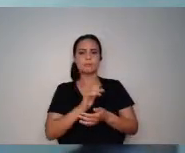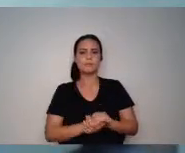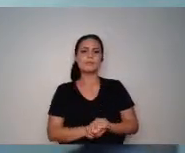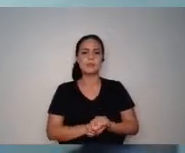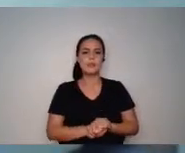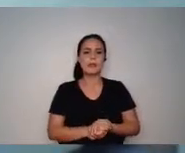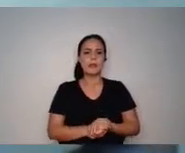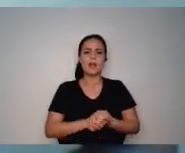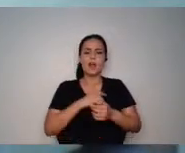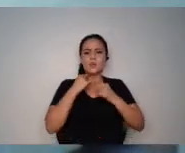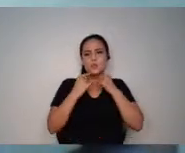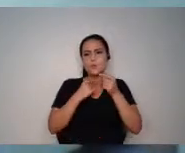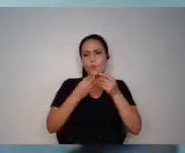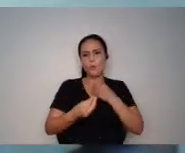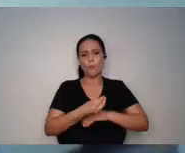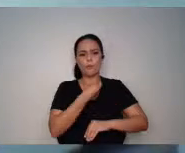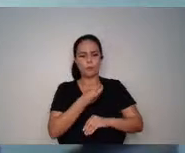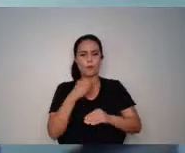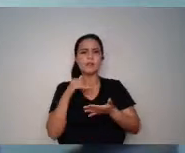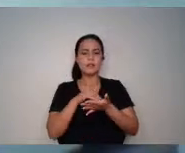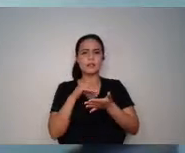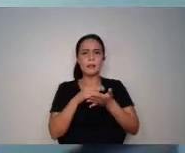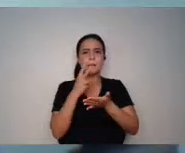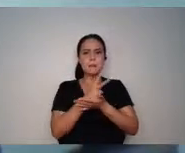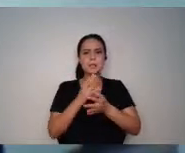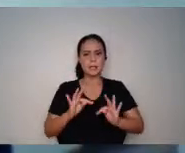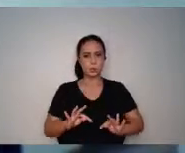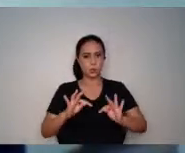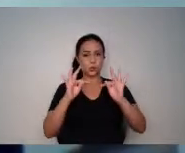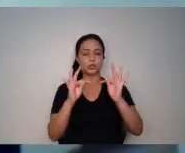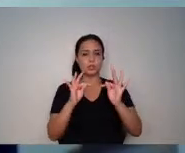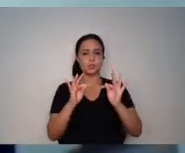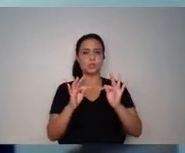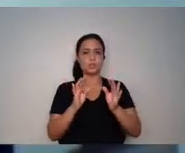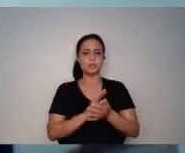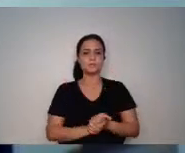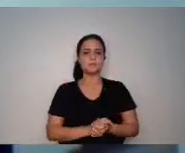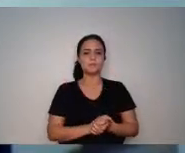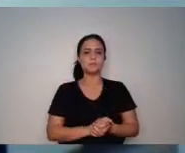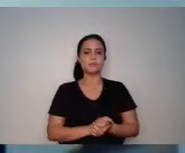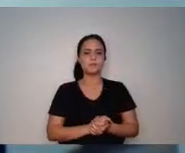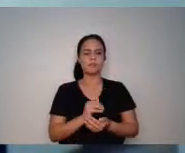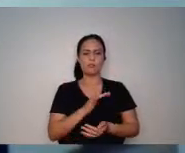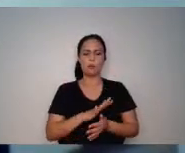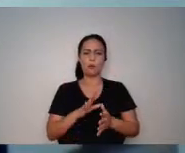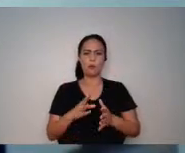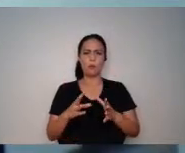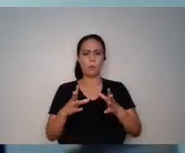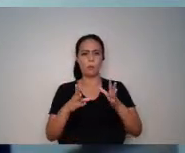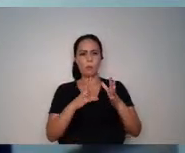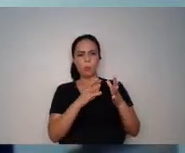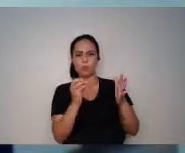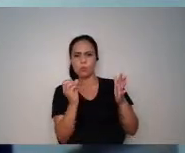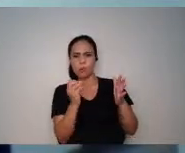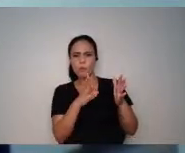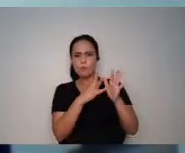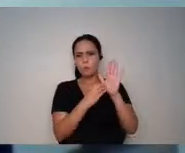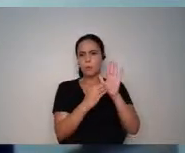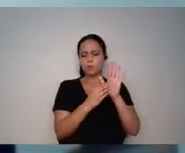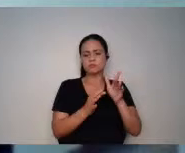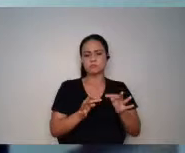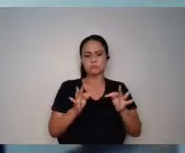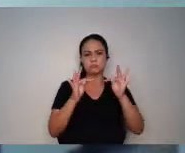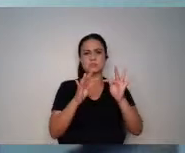and this questioning about this technical determinism. What is this technical determinism if